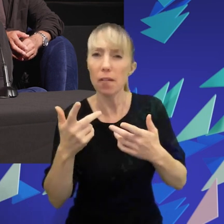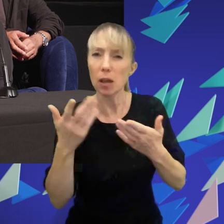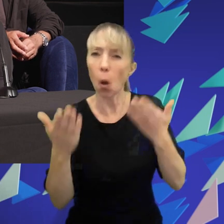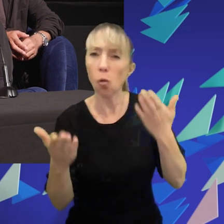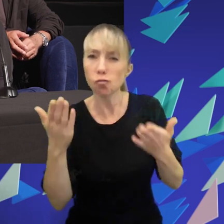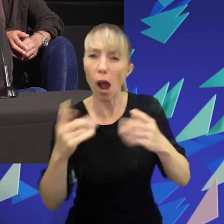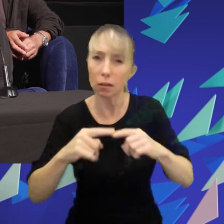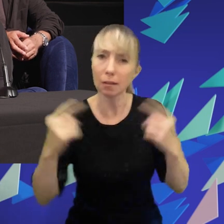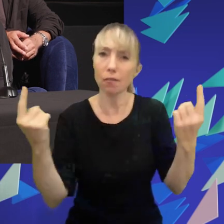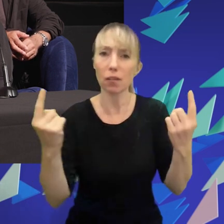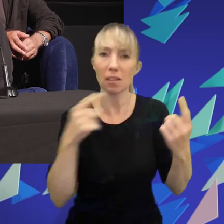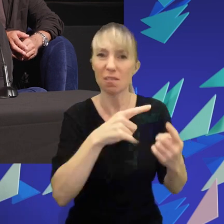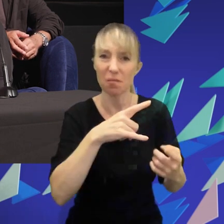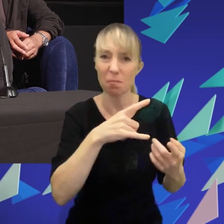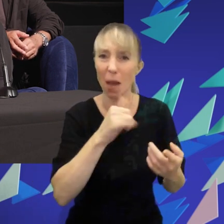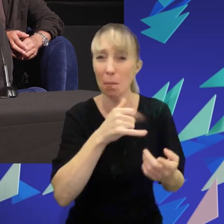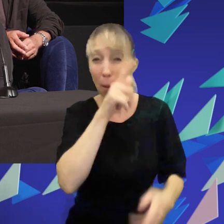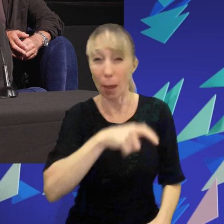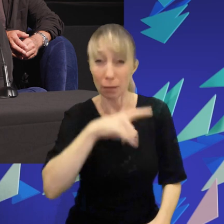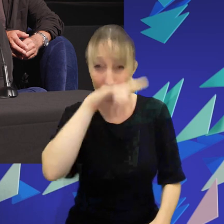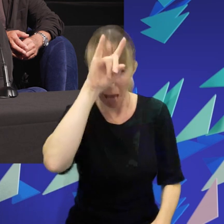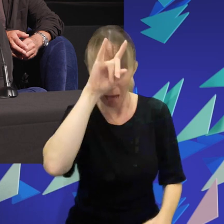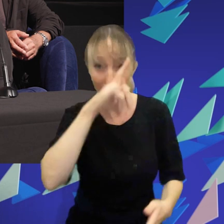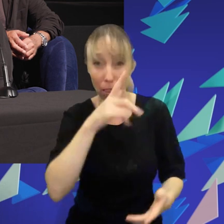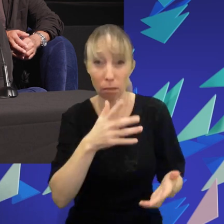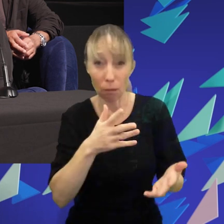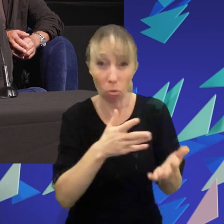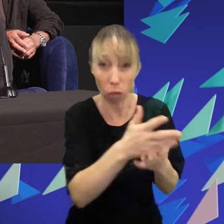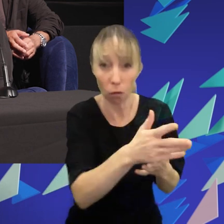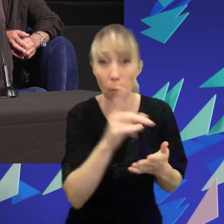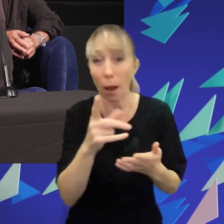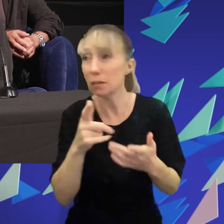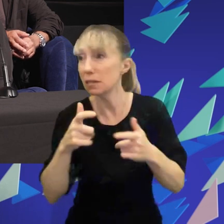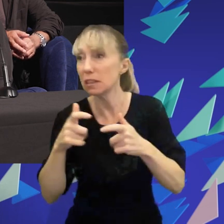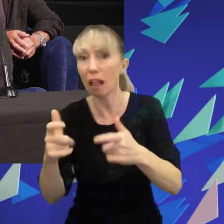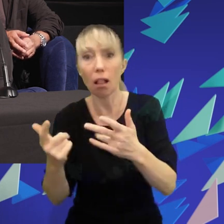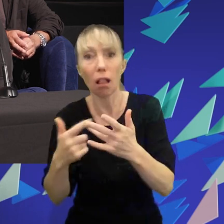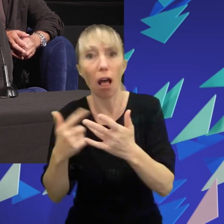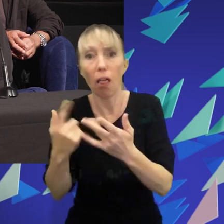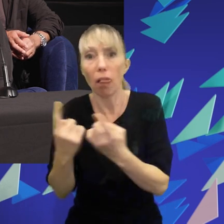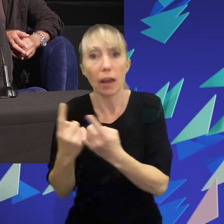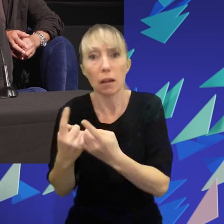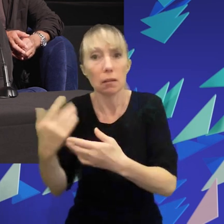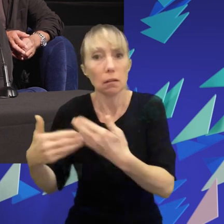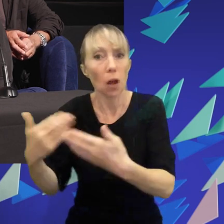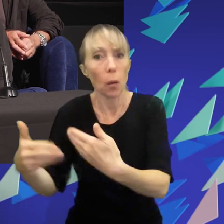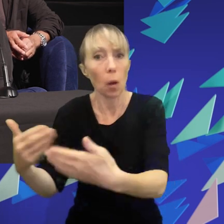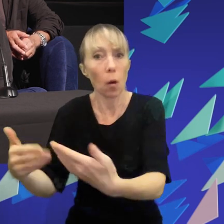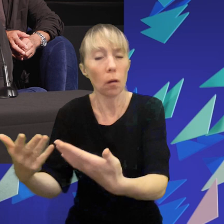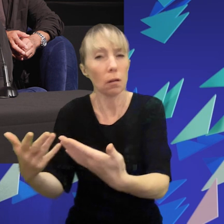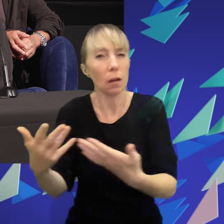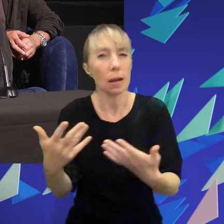whatever hell this person may be in, the world is still carrying on. There are still other things going on. Mm-hmm. How much of a